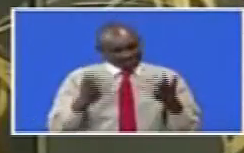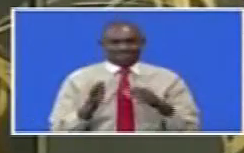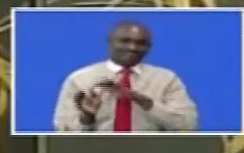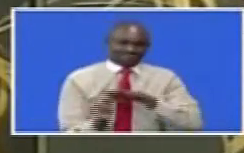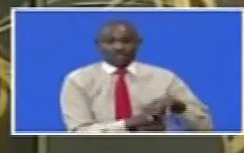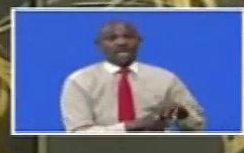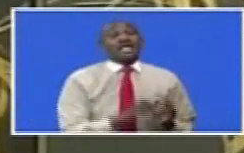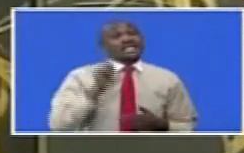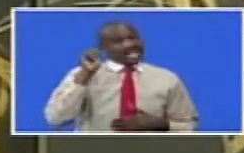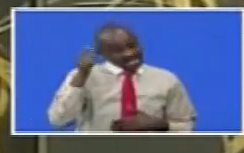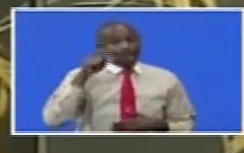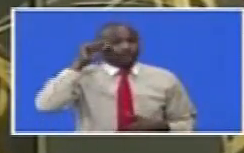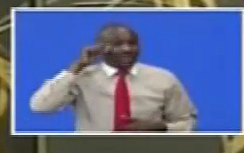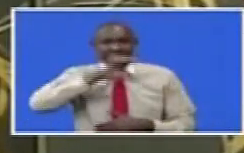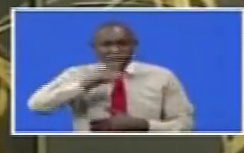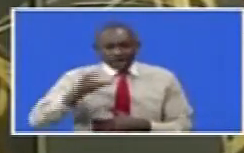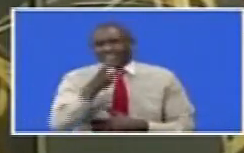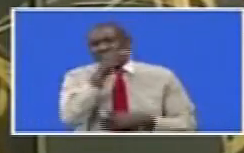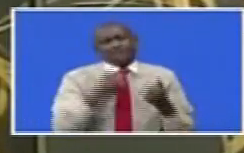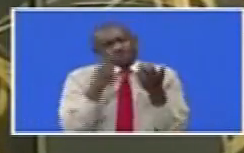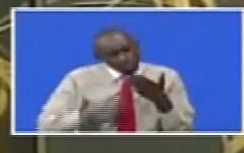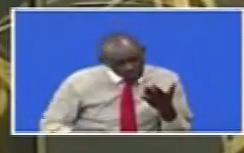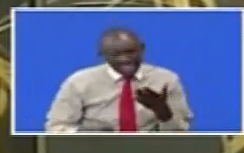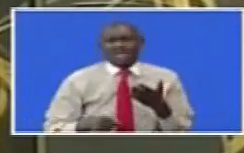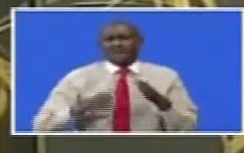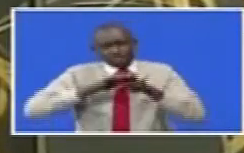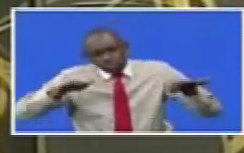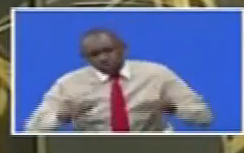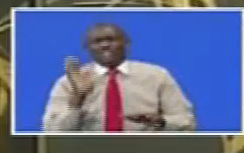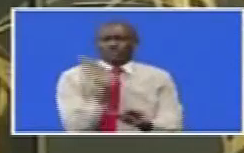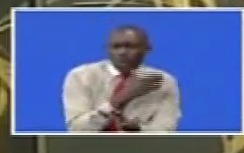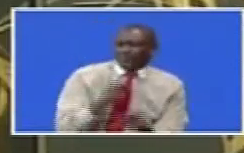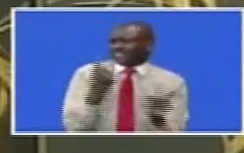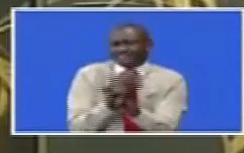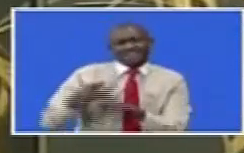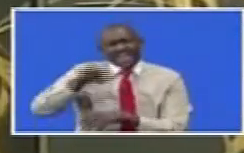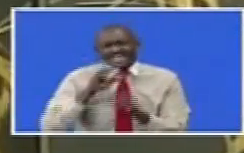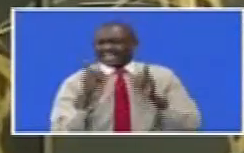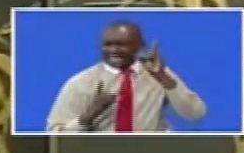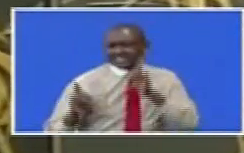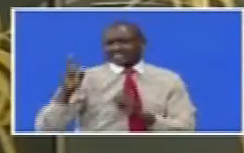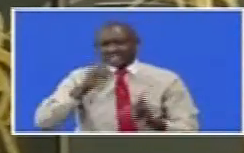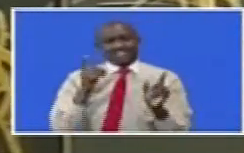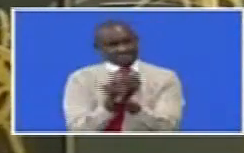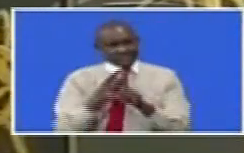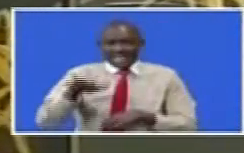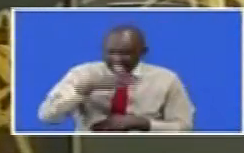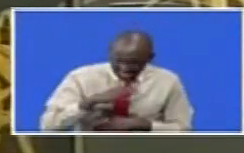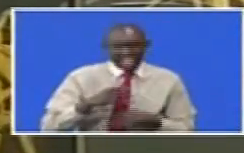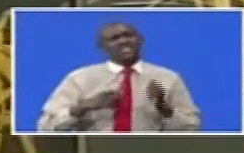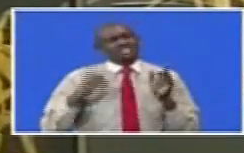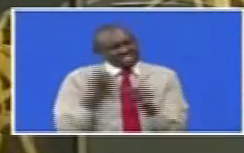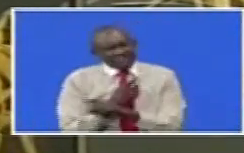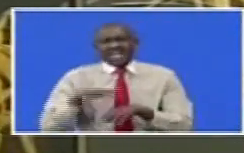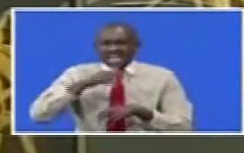In Kenya's Mombasa County, spectacular fireworks along the beaches, songs and dances, among other forms of